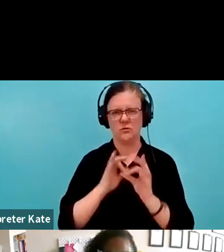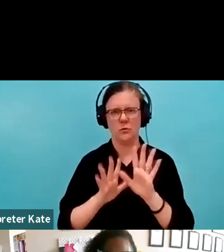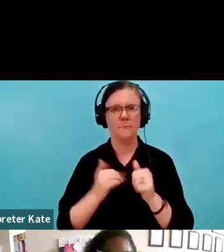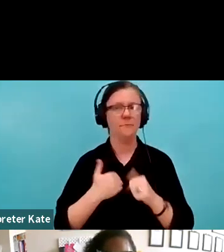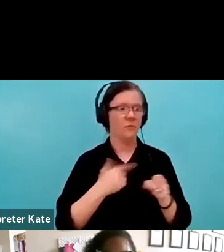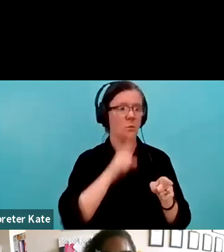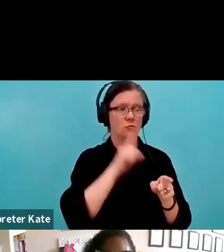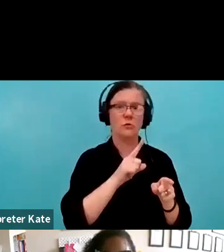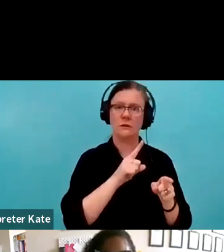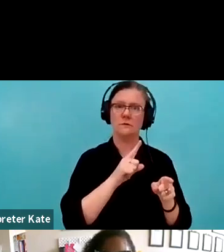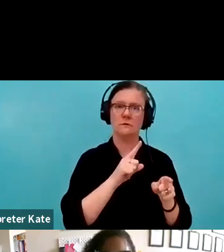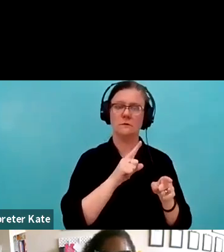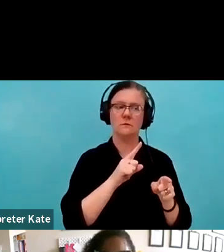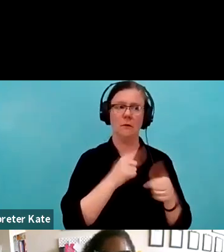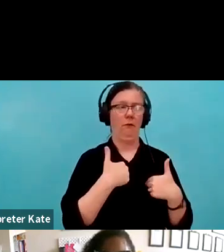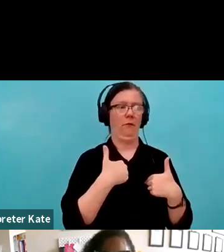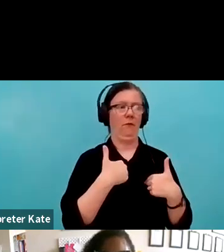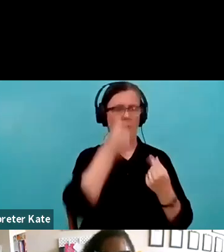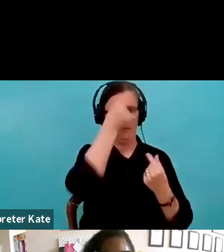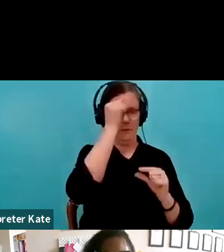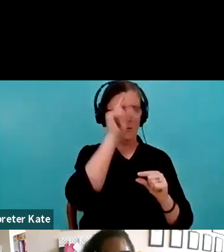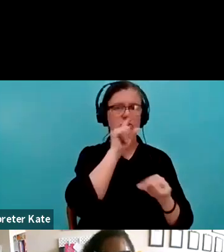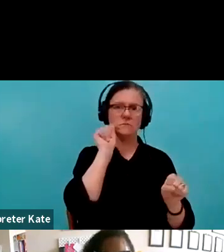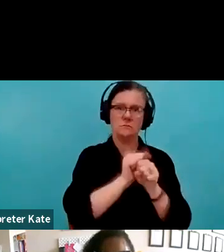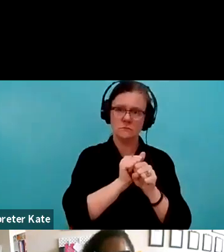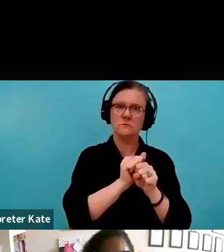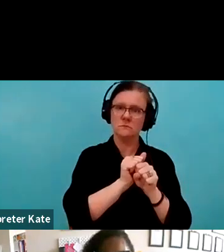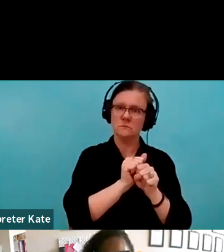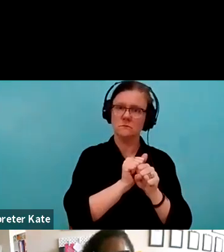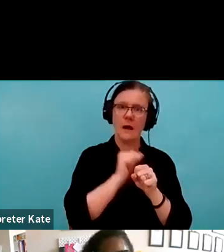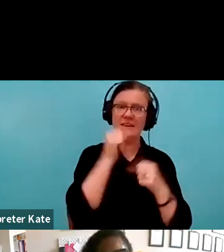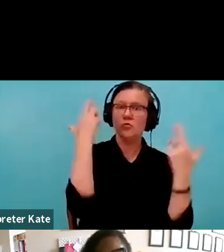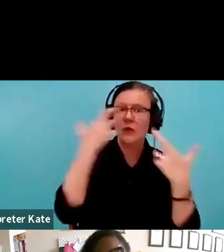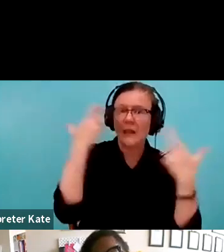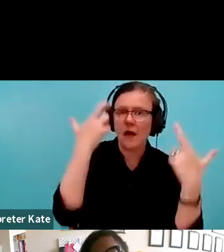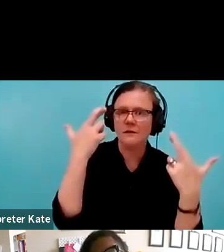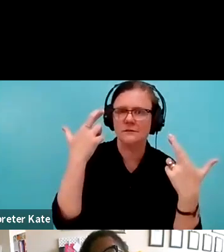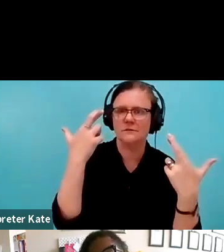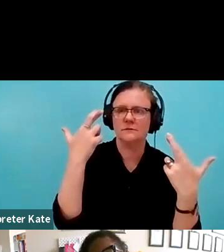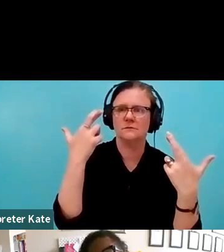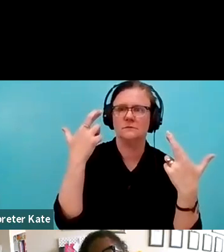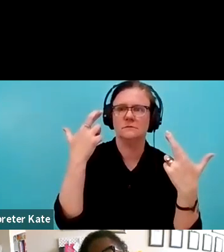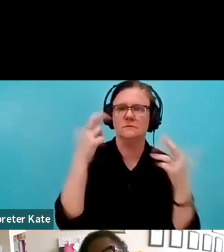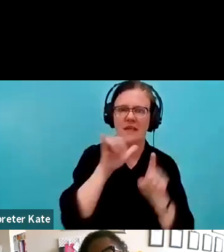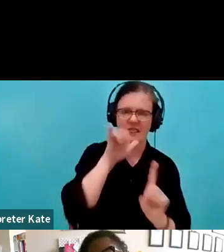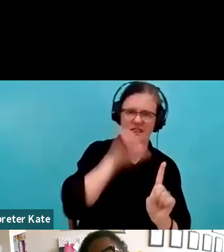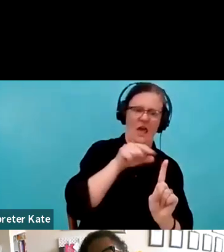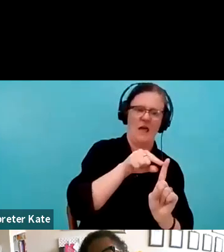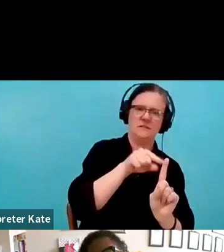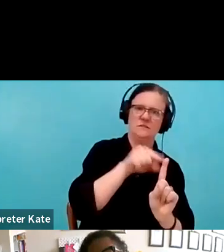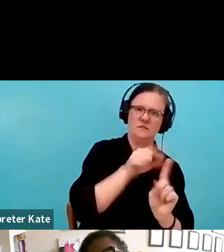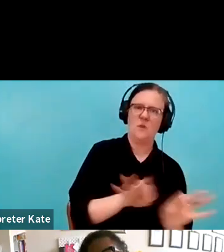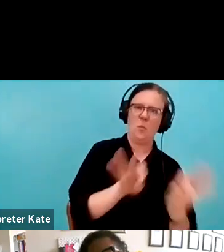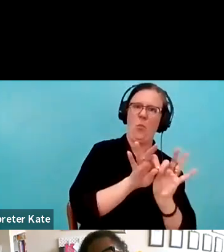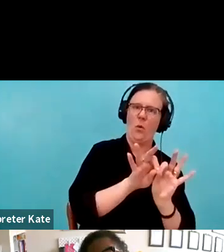benign, but it's really actually can be really harmful. So, I mean, I think those are kind of the important things to